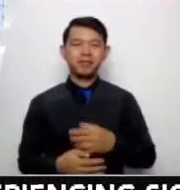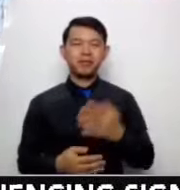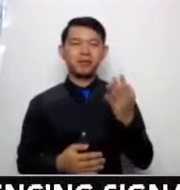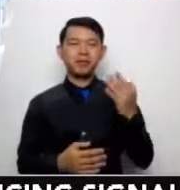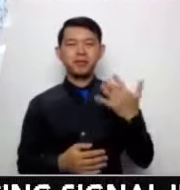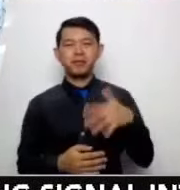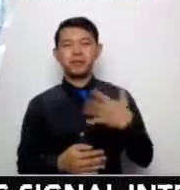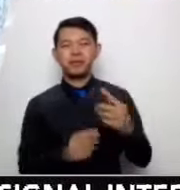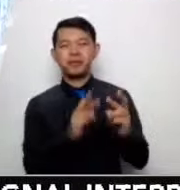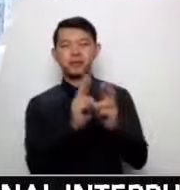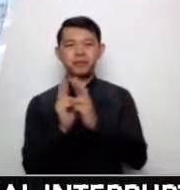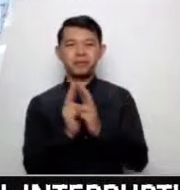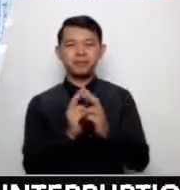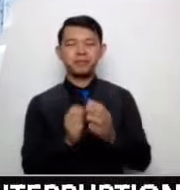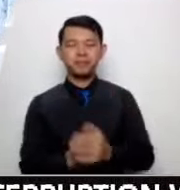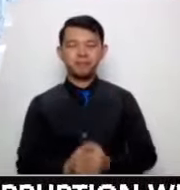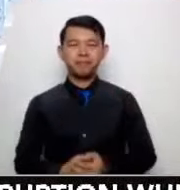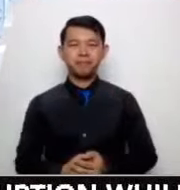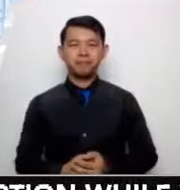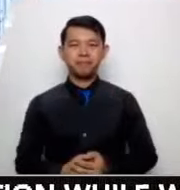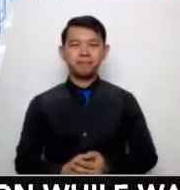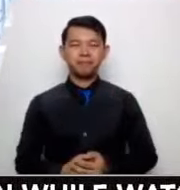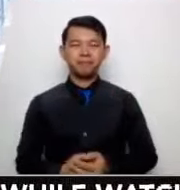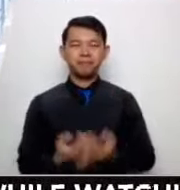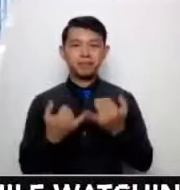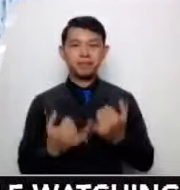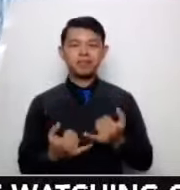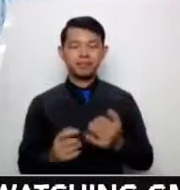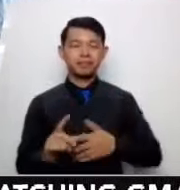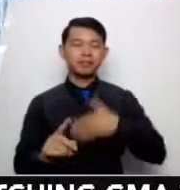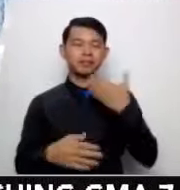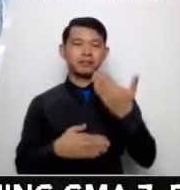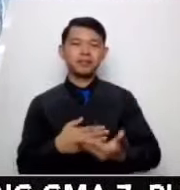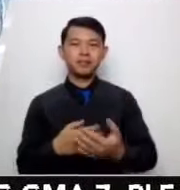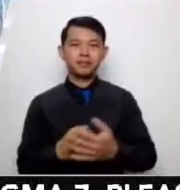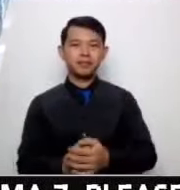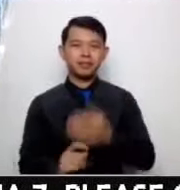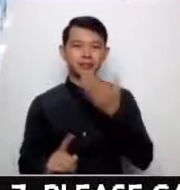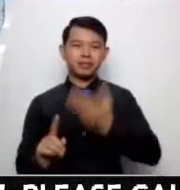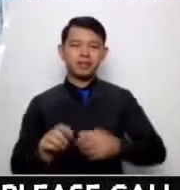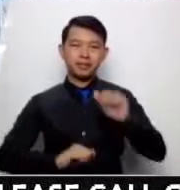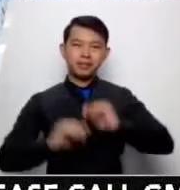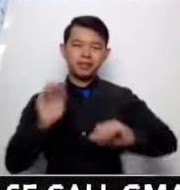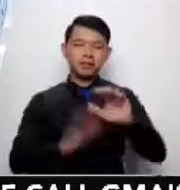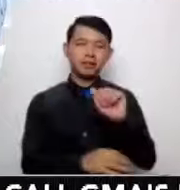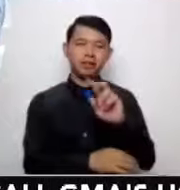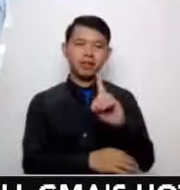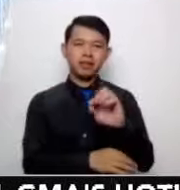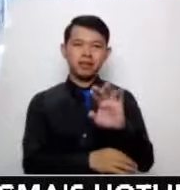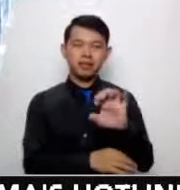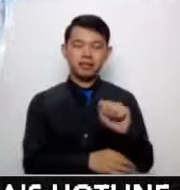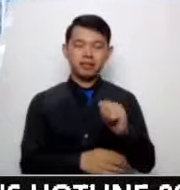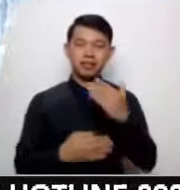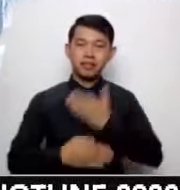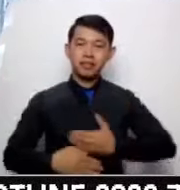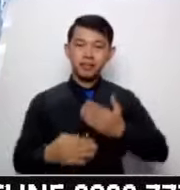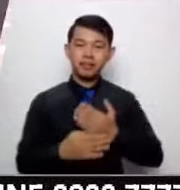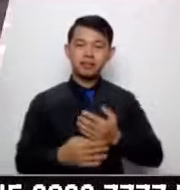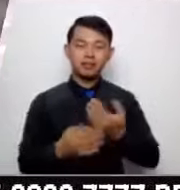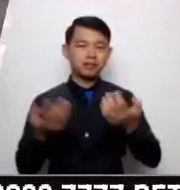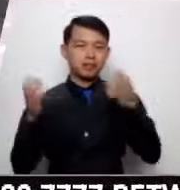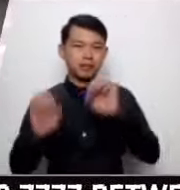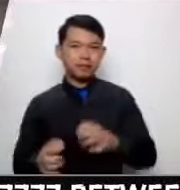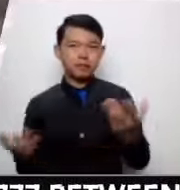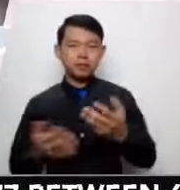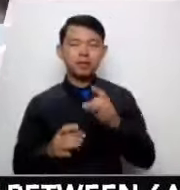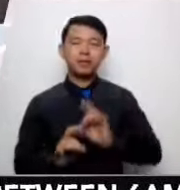Papa. Samantala, ito nag-enjoy si Sparkle star Andrea Torres activity sa isang event na hit series sa Australia. In her Bridgerton